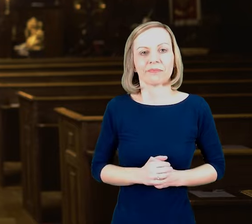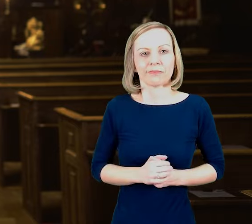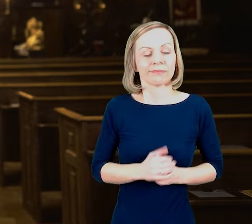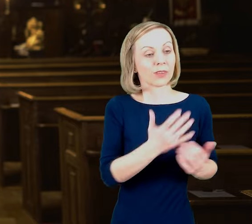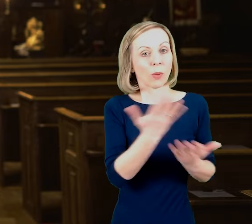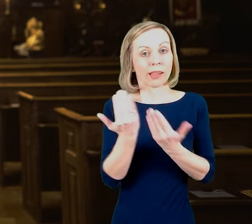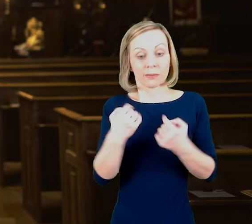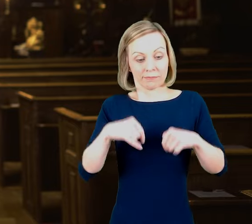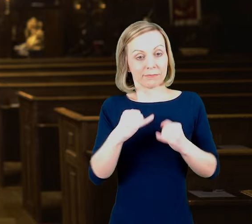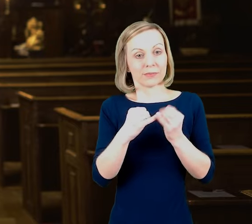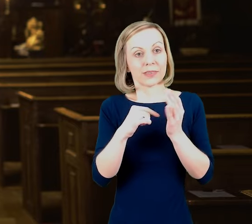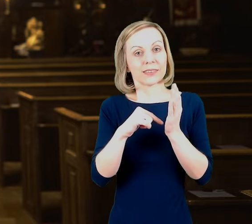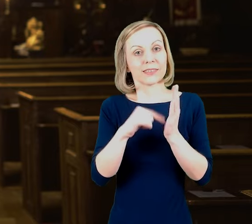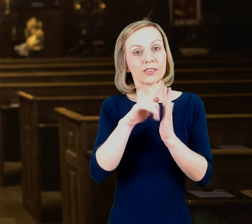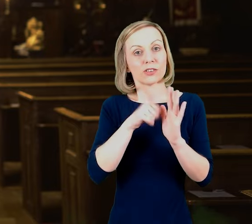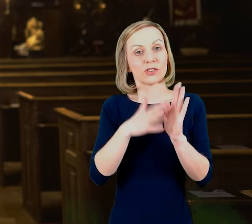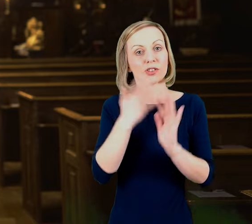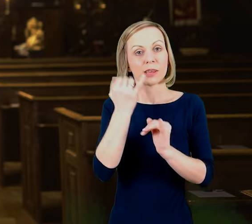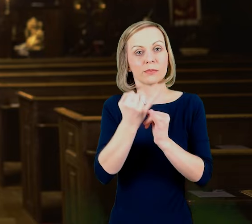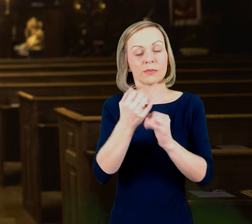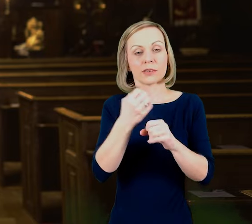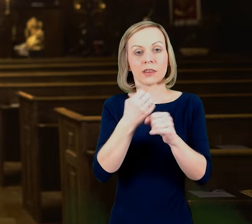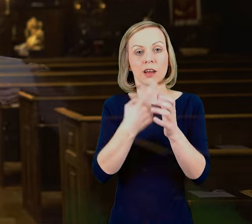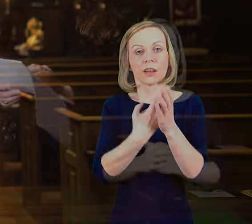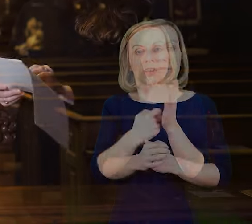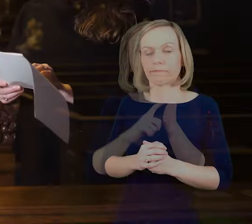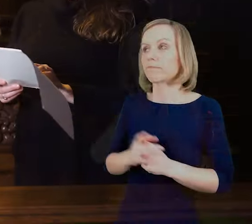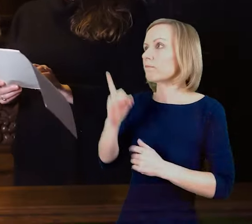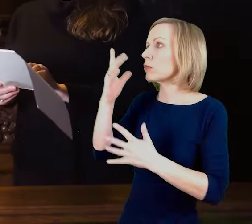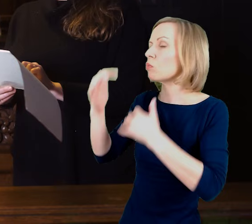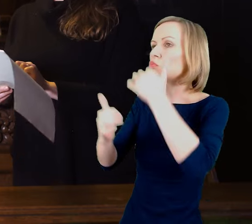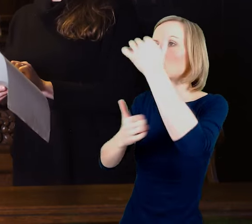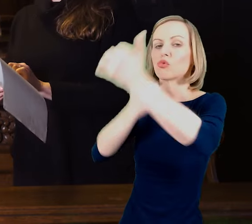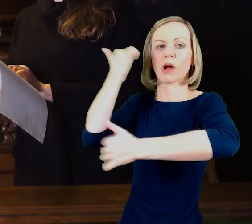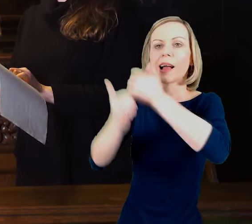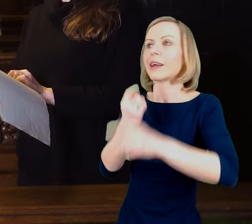Welcome to St. James Garlic Hive for Choral Matins on this Advent Sunday.